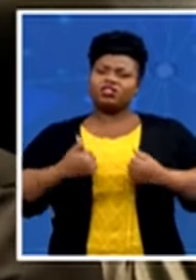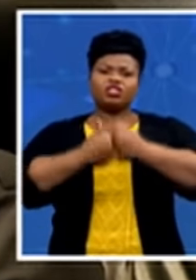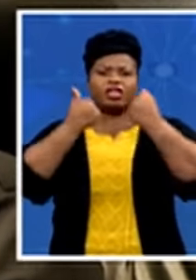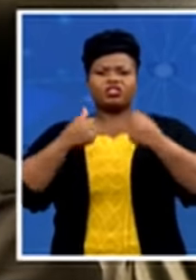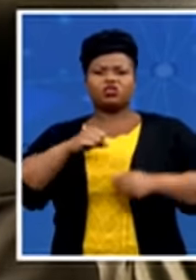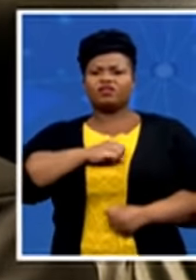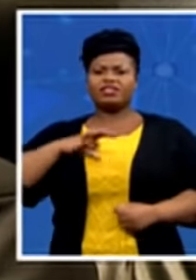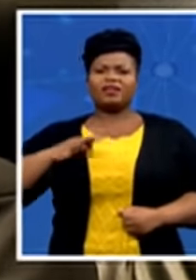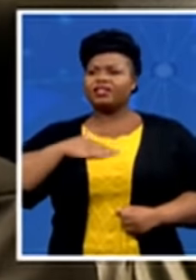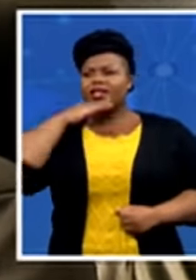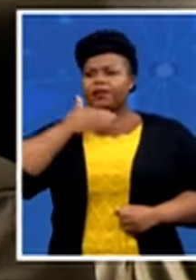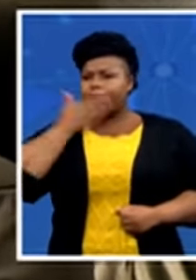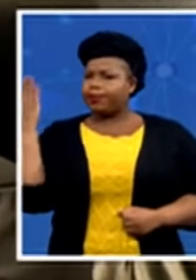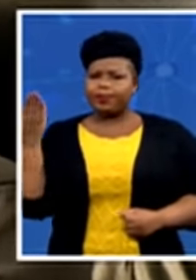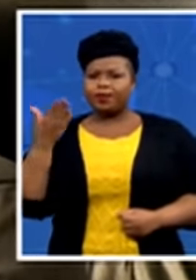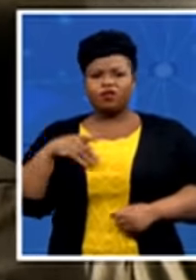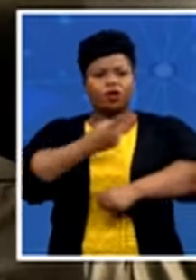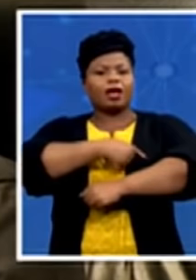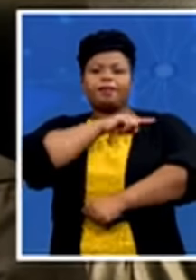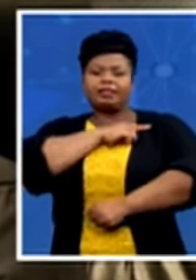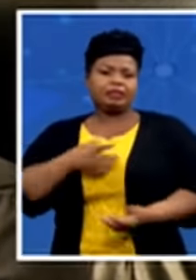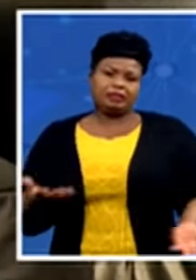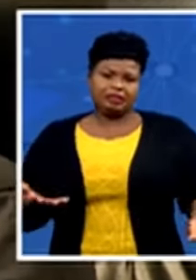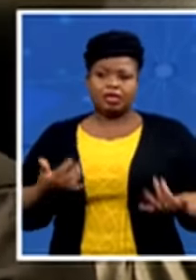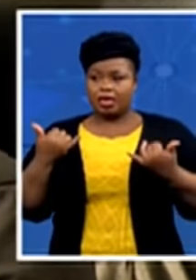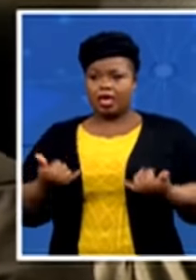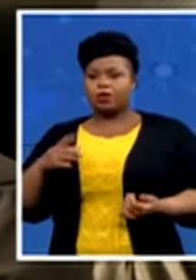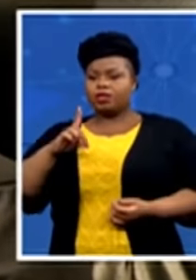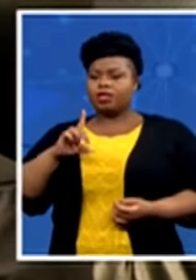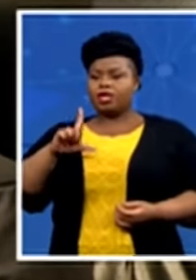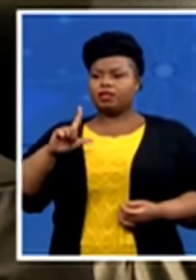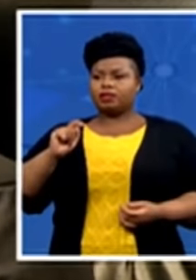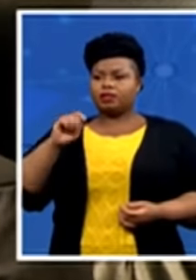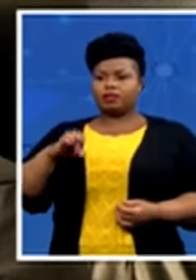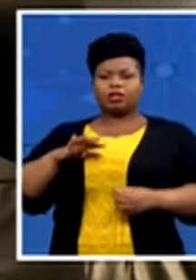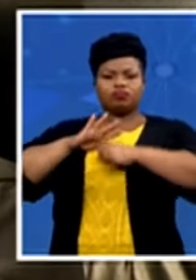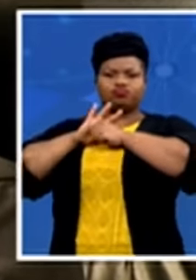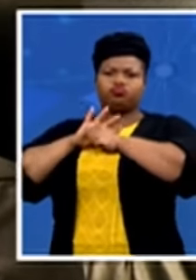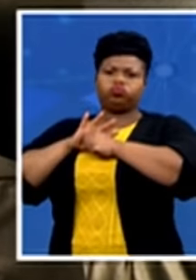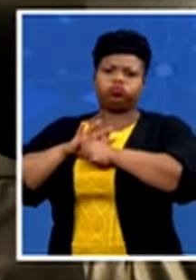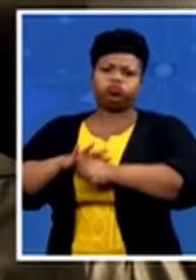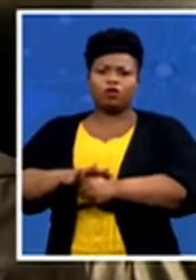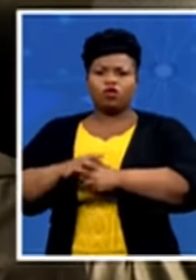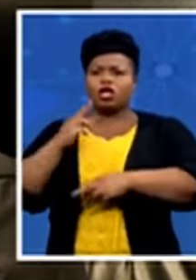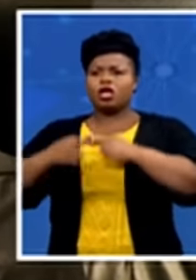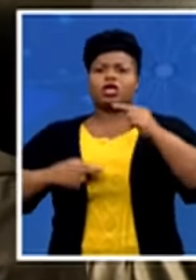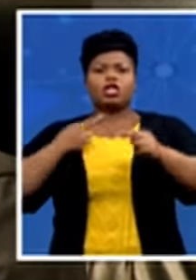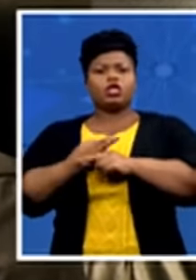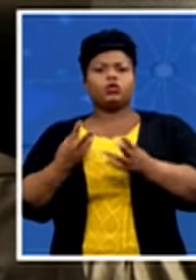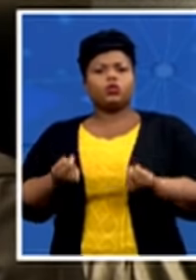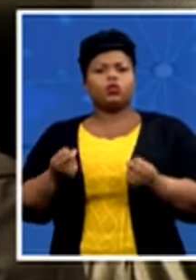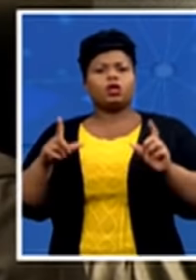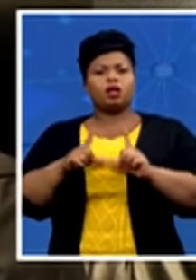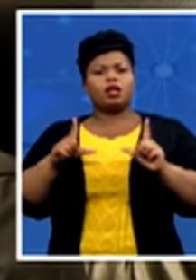which put tremendous pressure on the DLTCs in processing renewals of driving licenses.